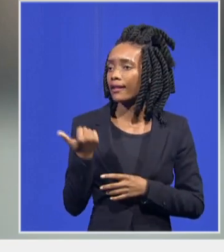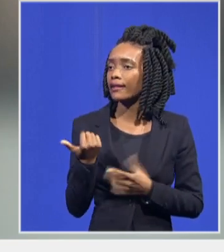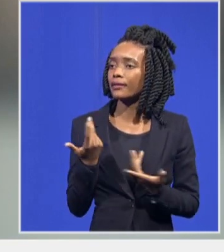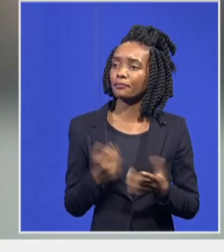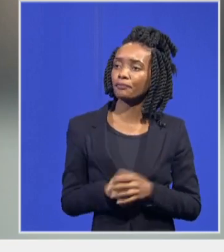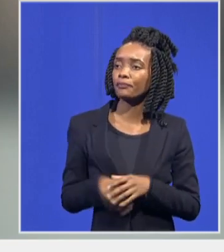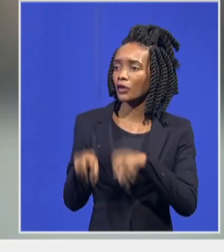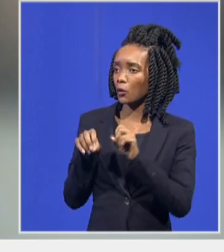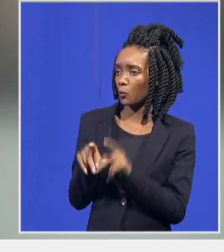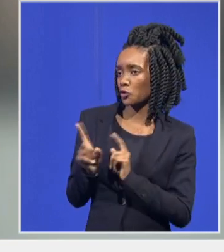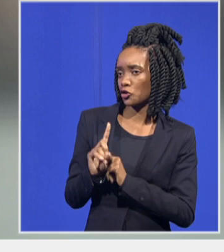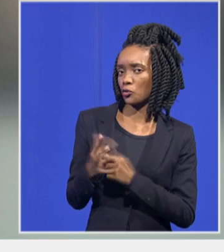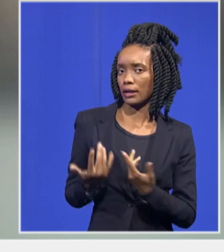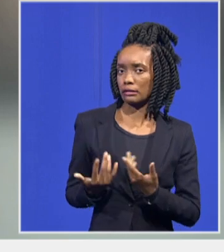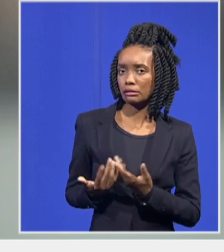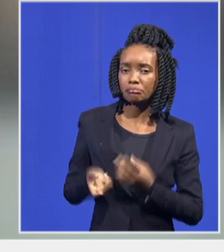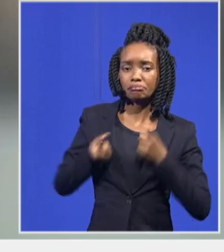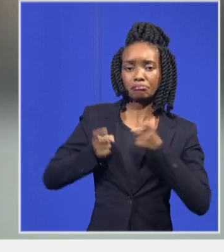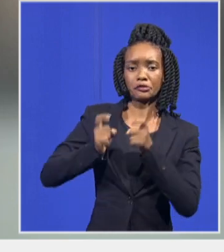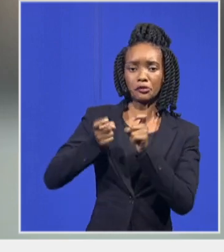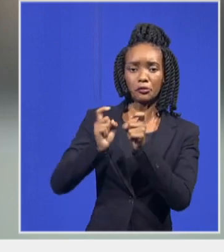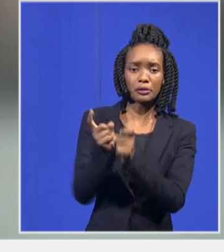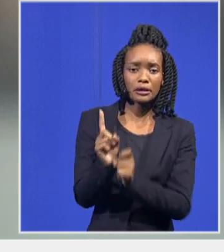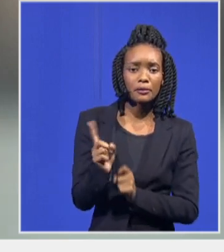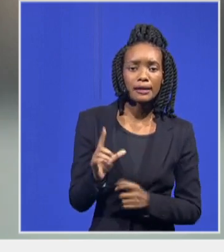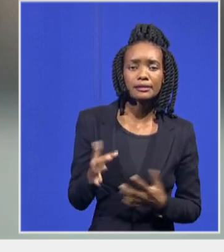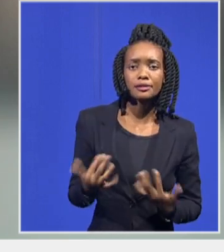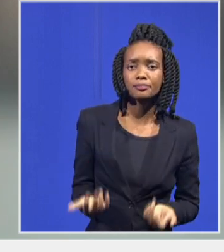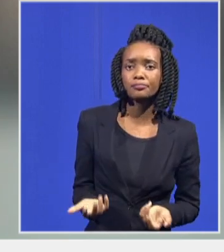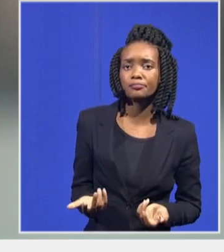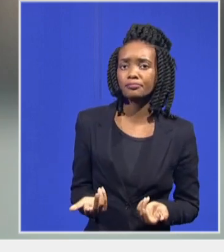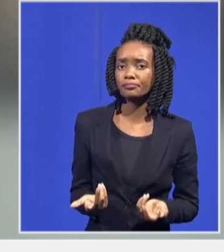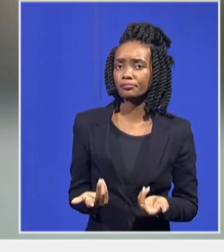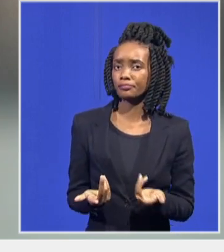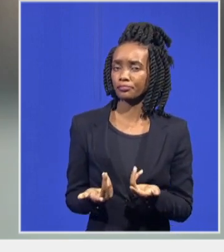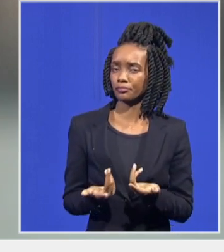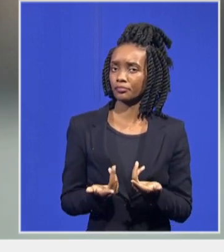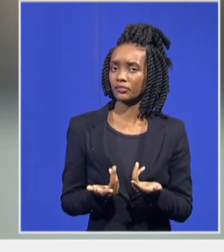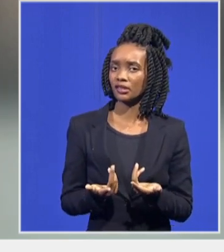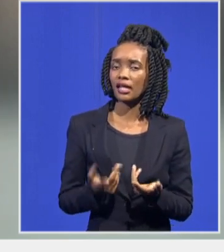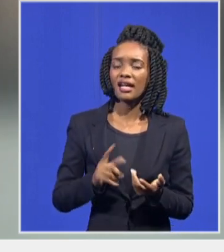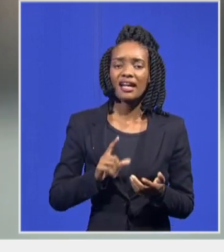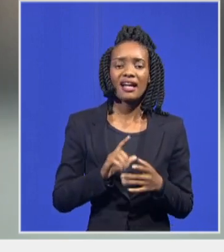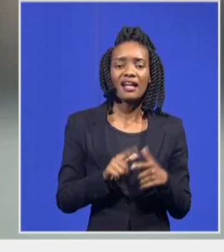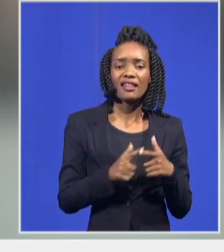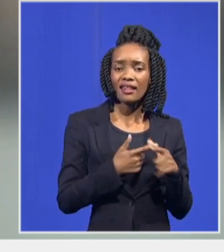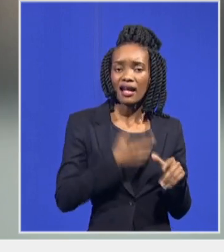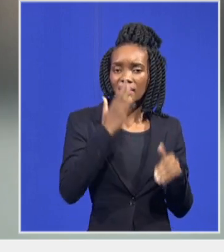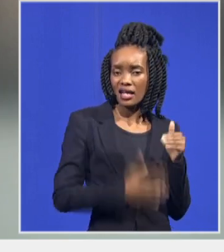slightly faster pace than the end of economic life.